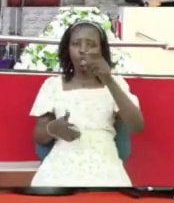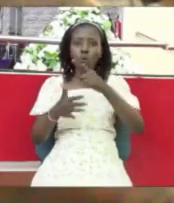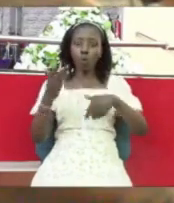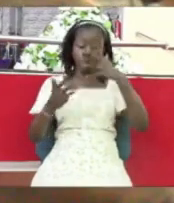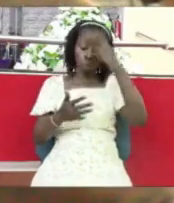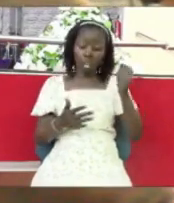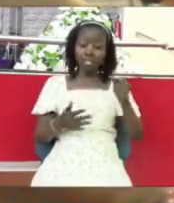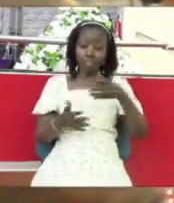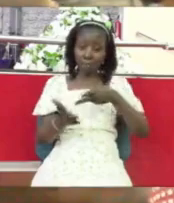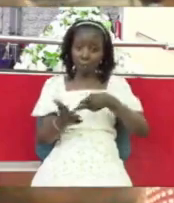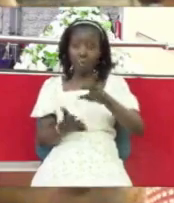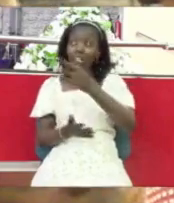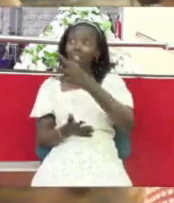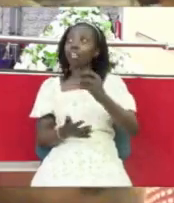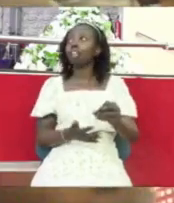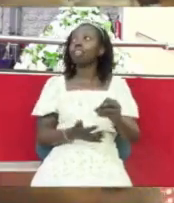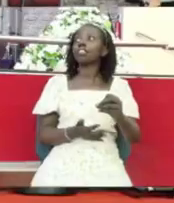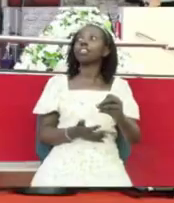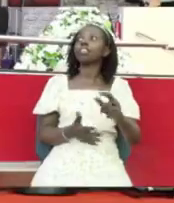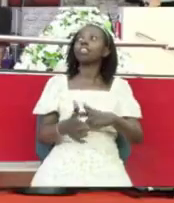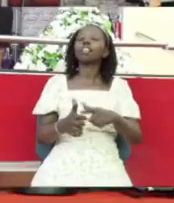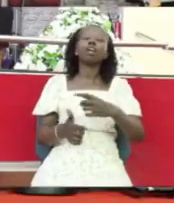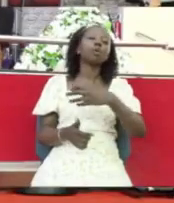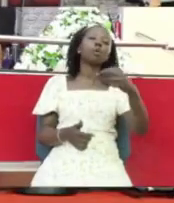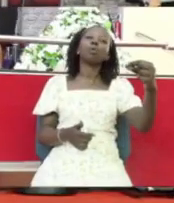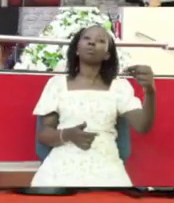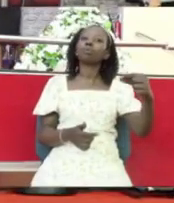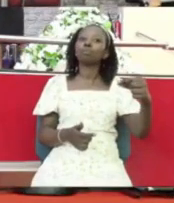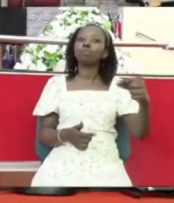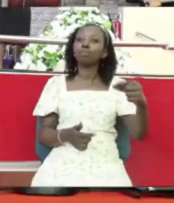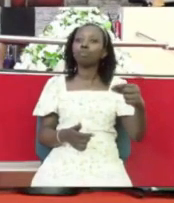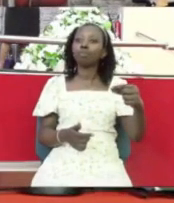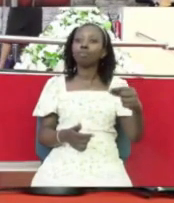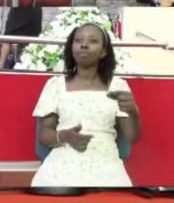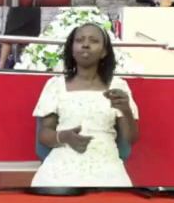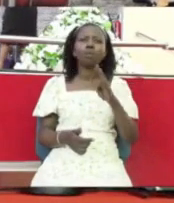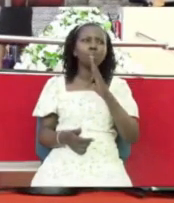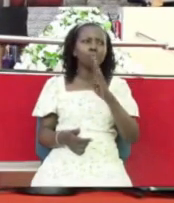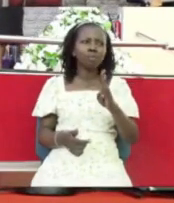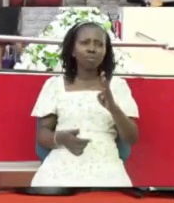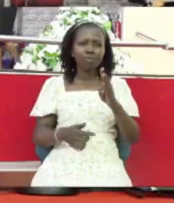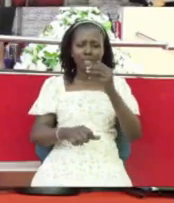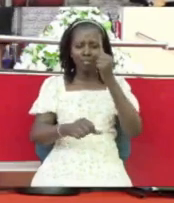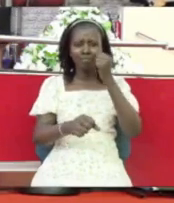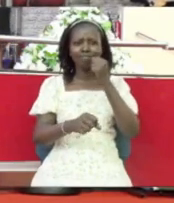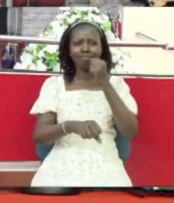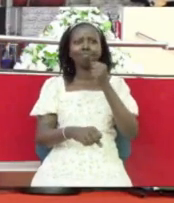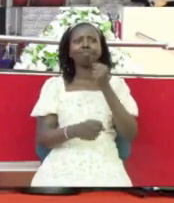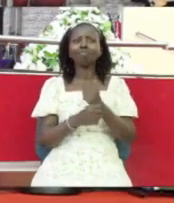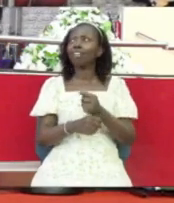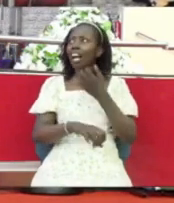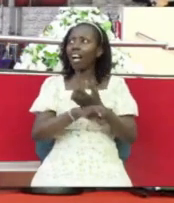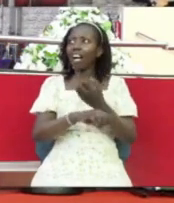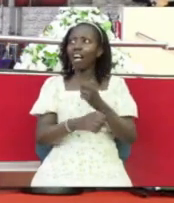go. Kuwa kila unataka, lipa shilingi 30, uende. Be diligent. Tukaweze kuwa na watu wa kuweka bidii. Let us